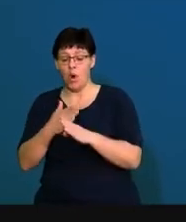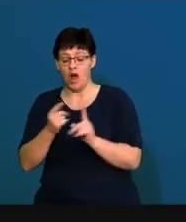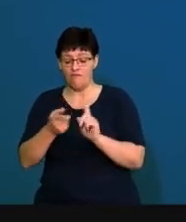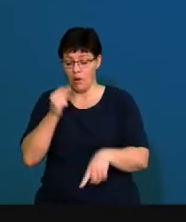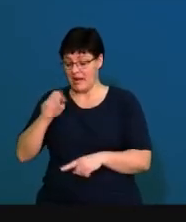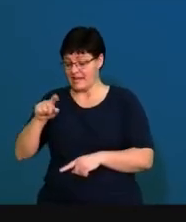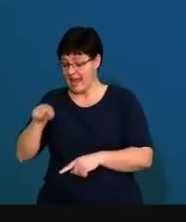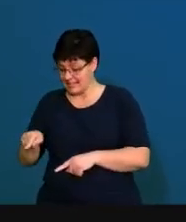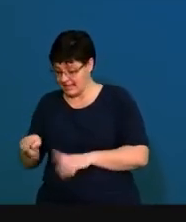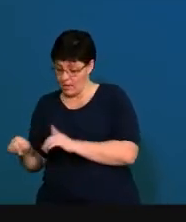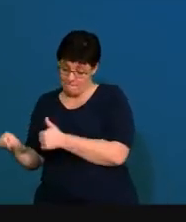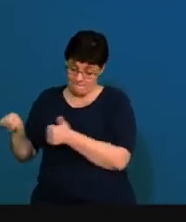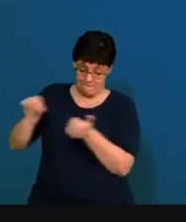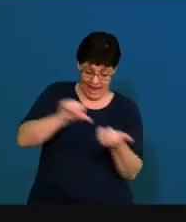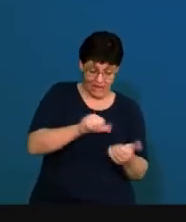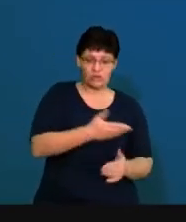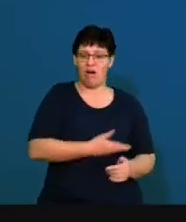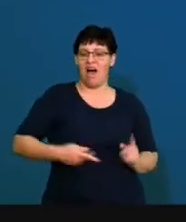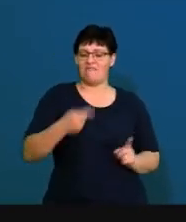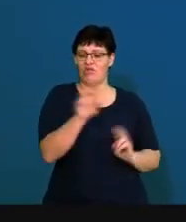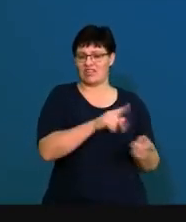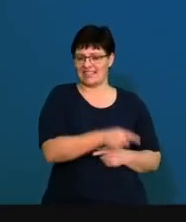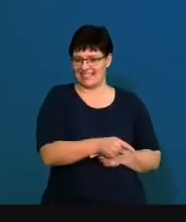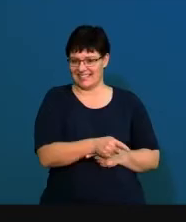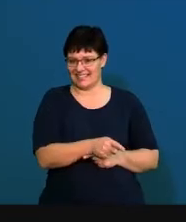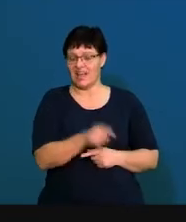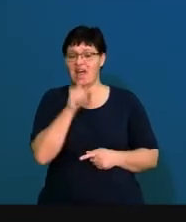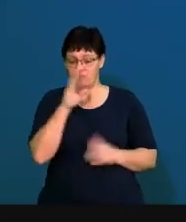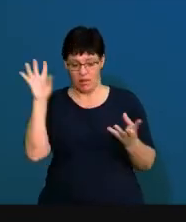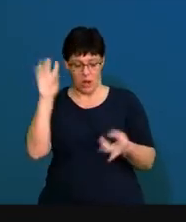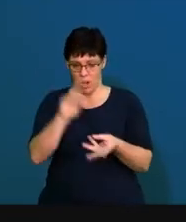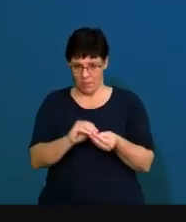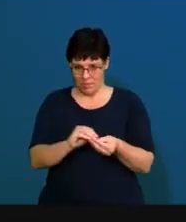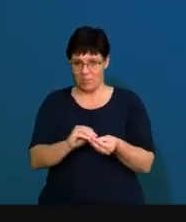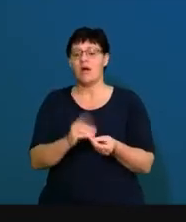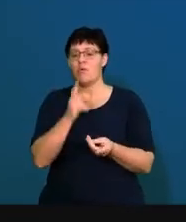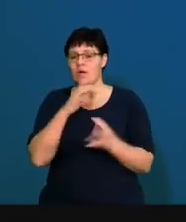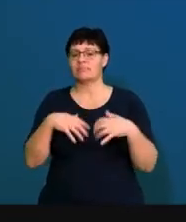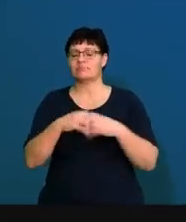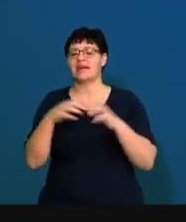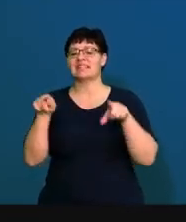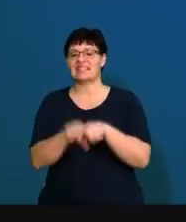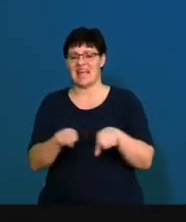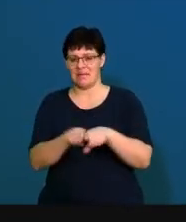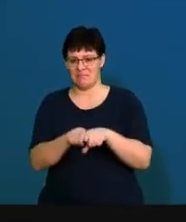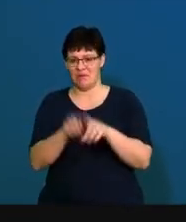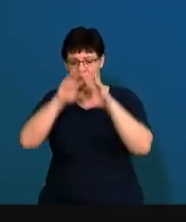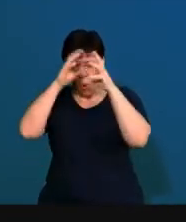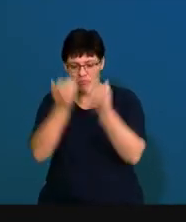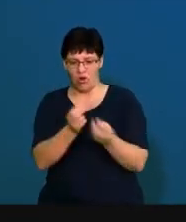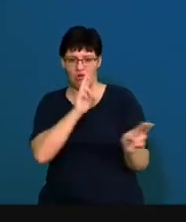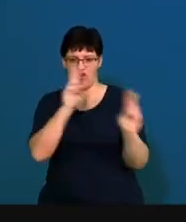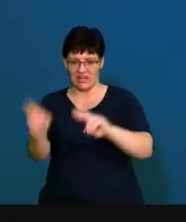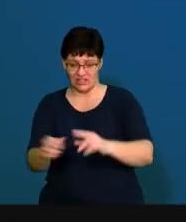backwards from the net reaction to the half reactions. So if we put these half reactions together, we actually get the very same overall